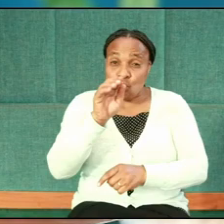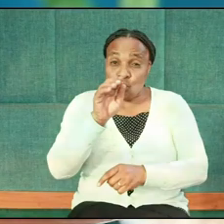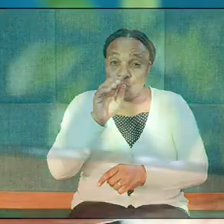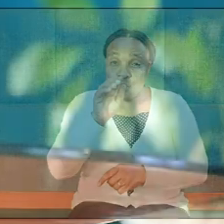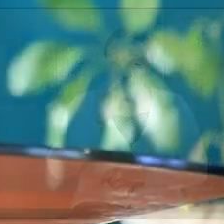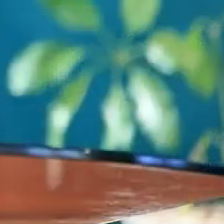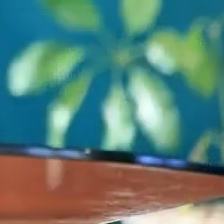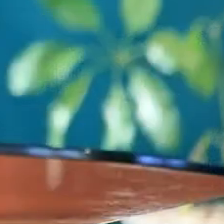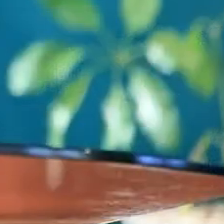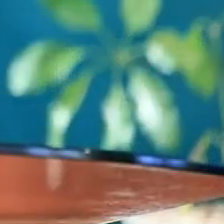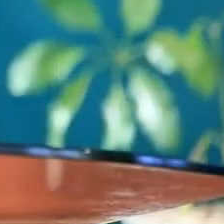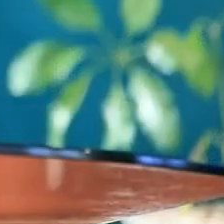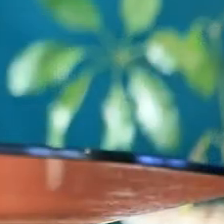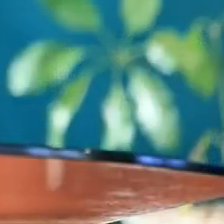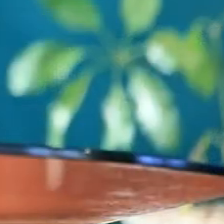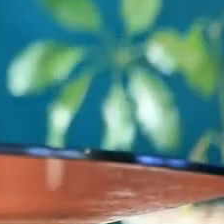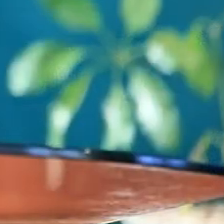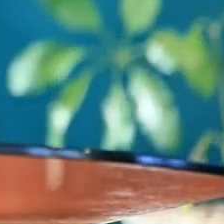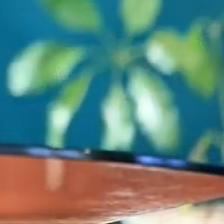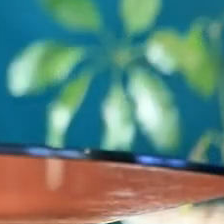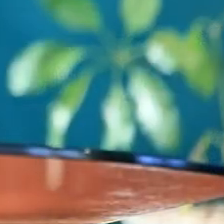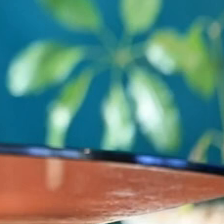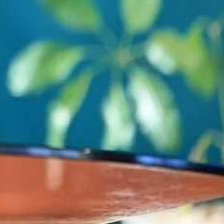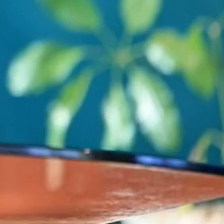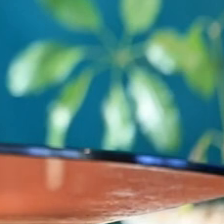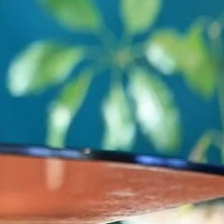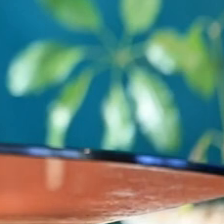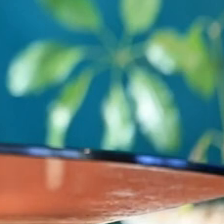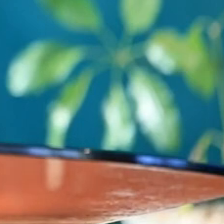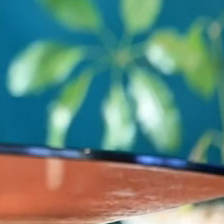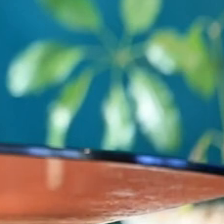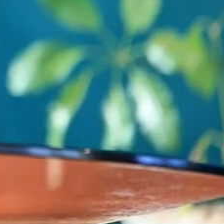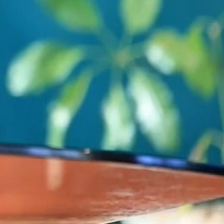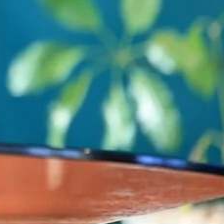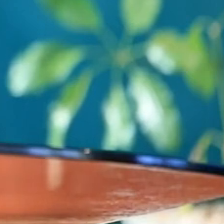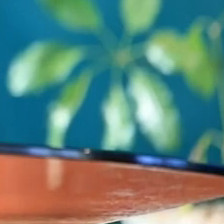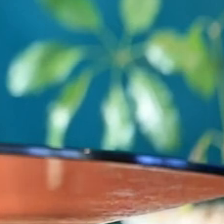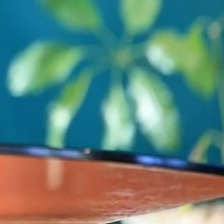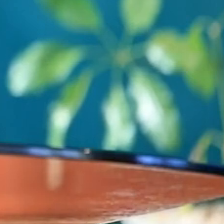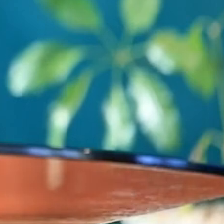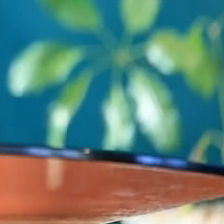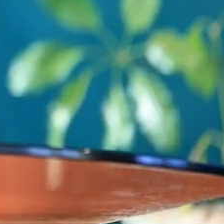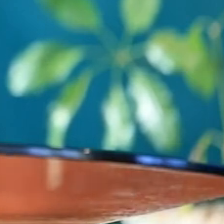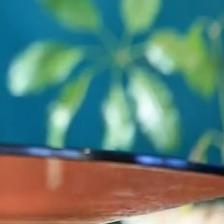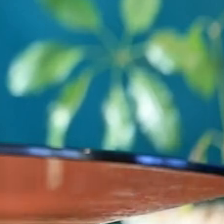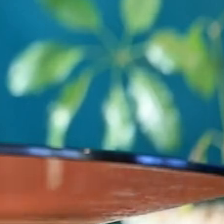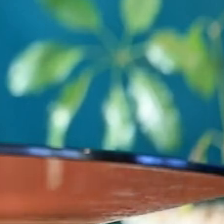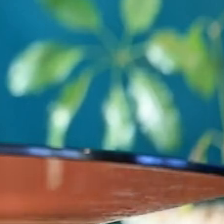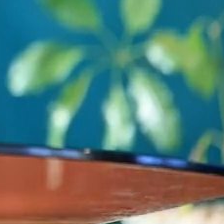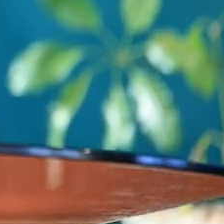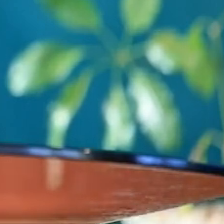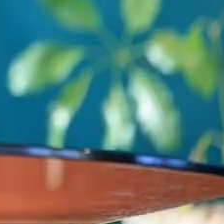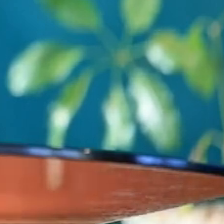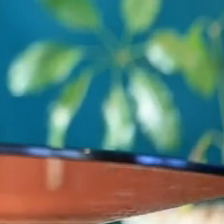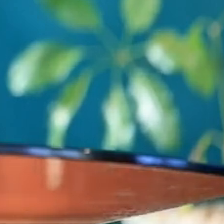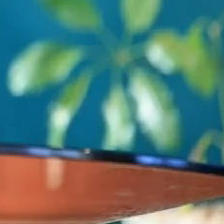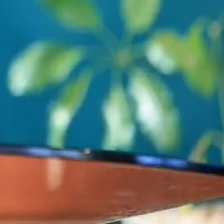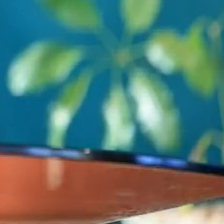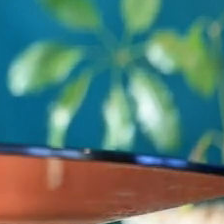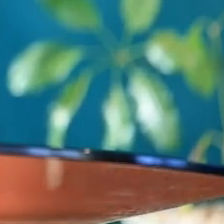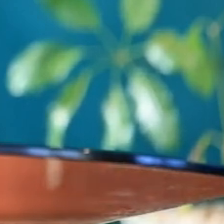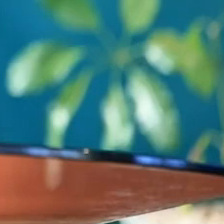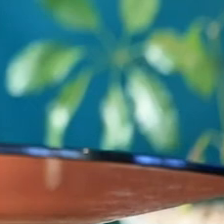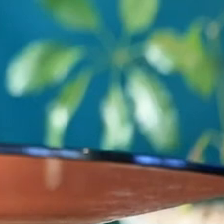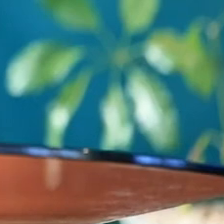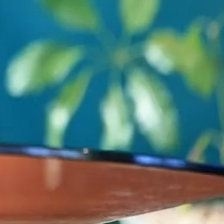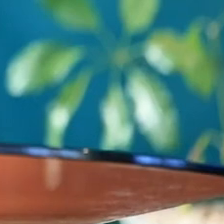answer. Genes, we are talking about some diseases which are running in families because of the genes and